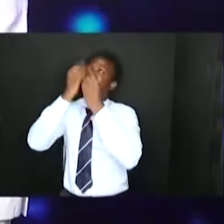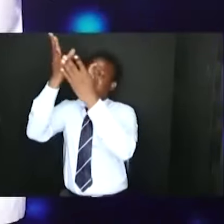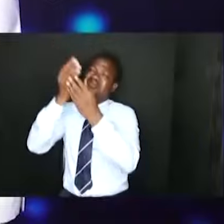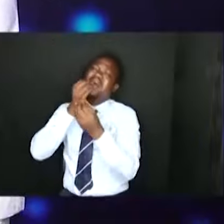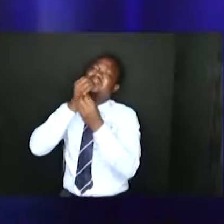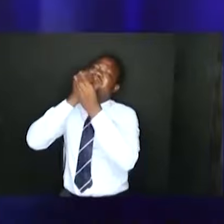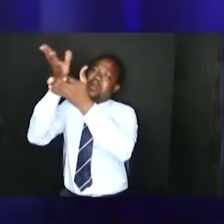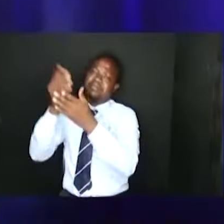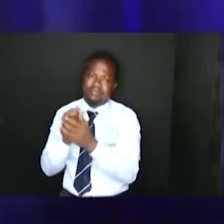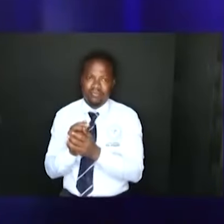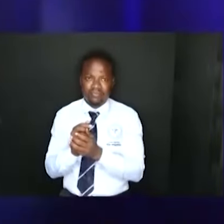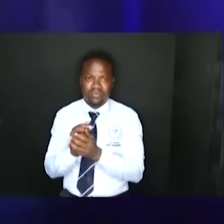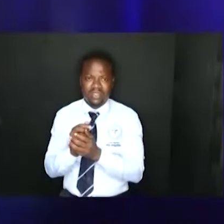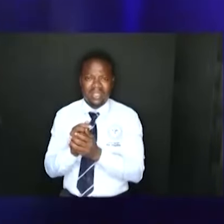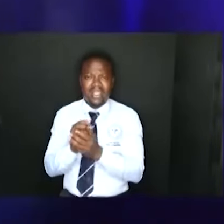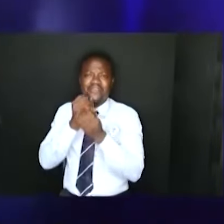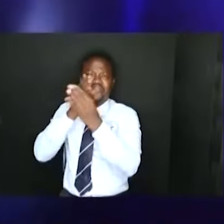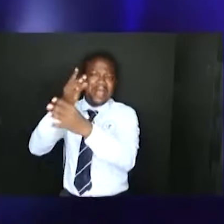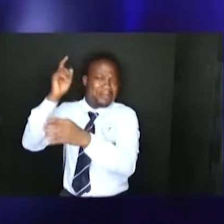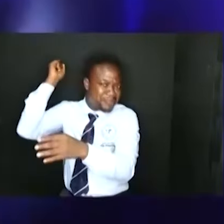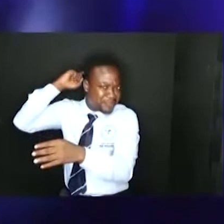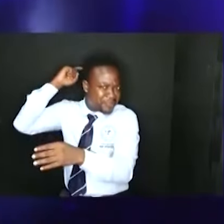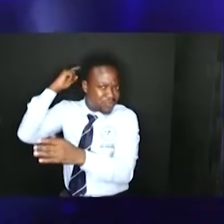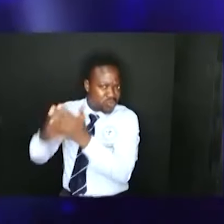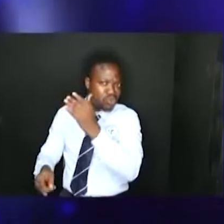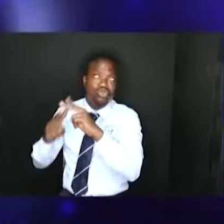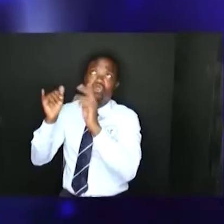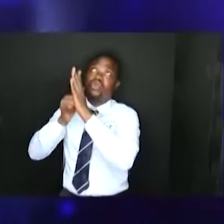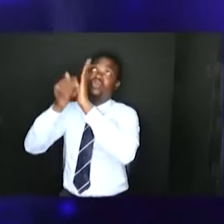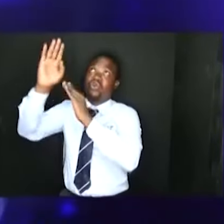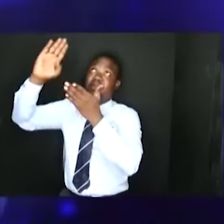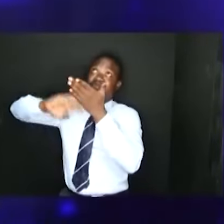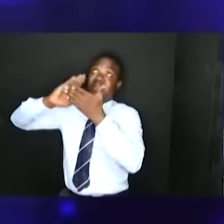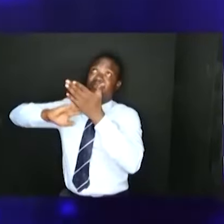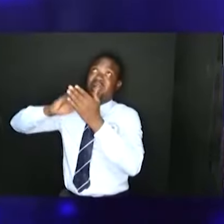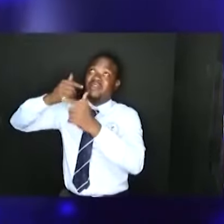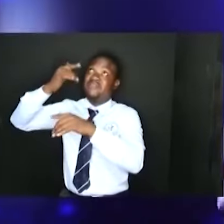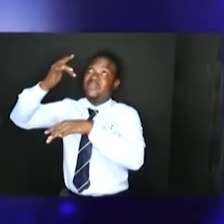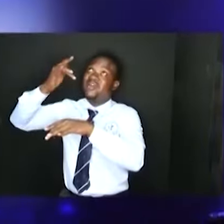Him. With the mind of receiving forgiveness from Him and favor from the